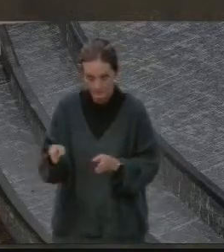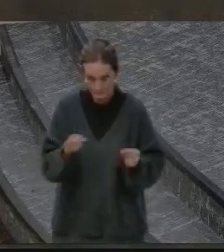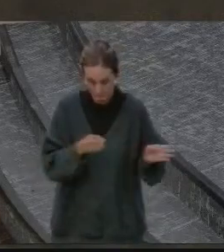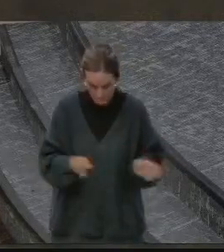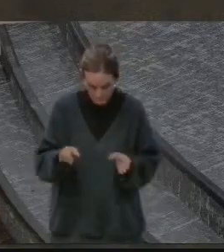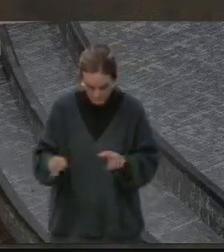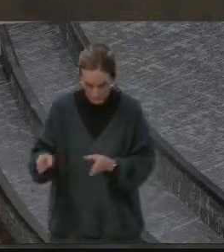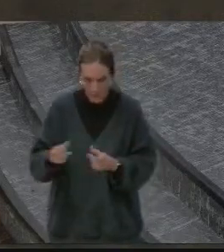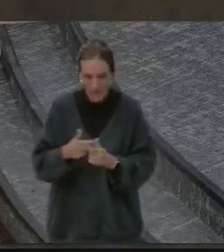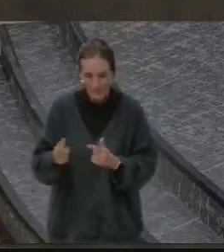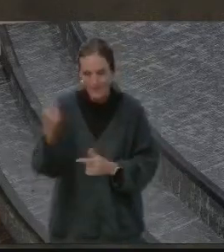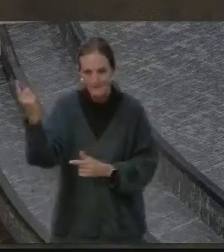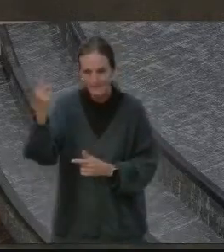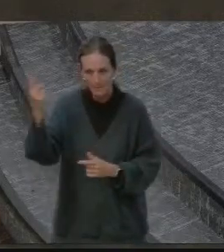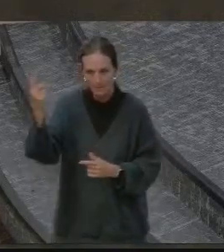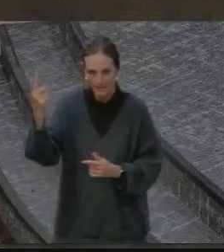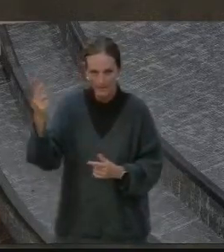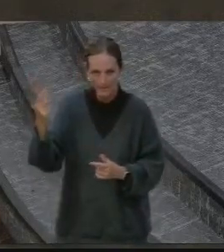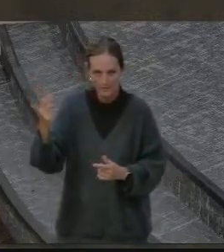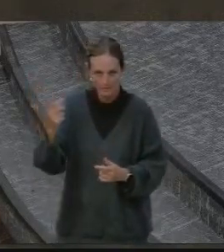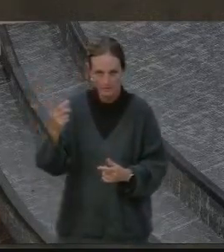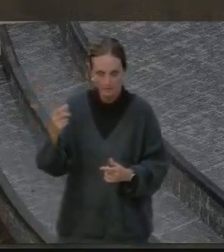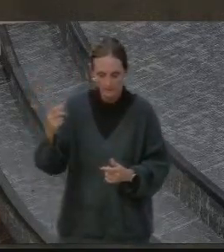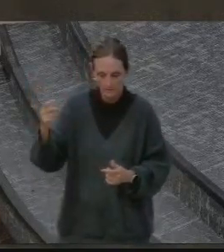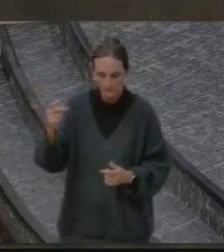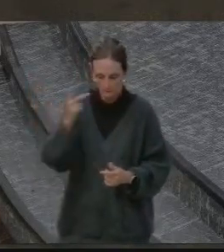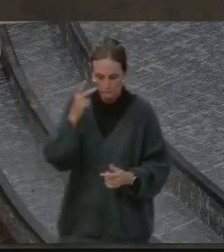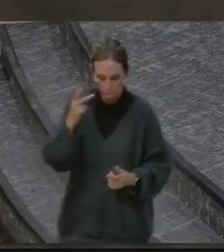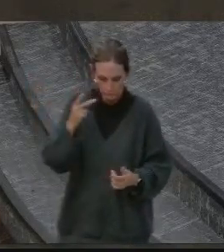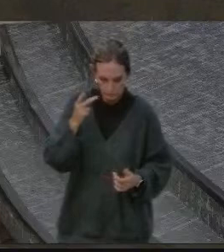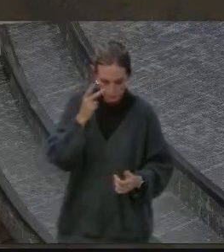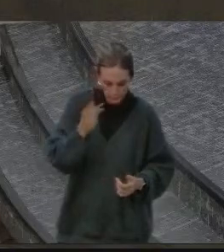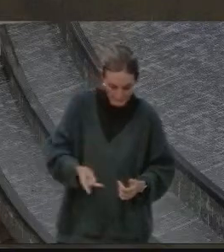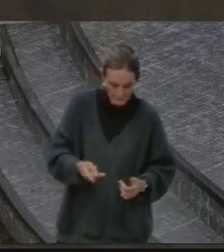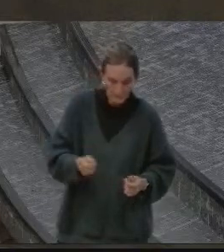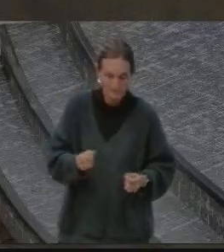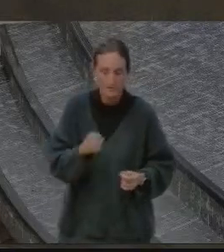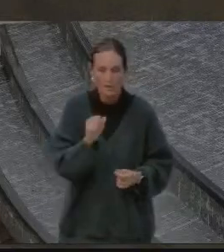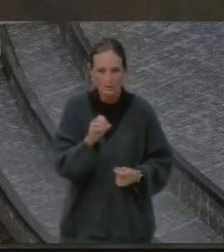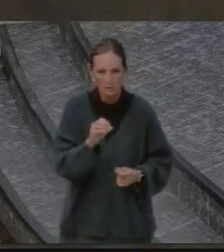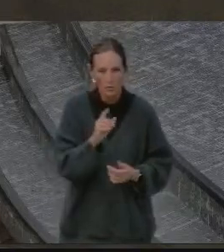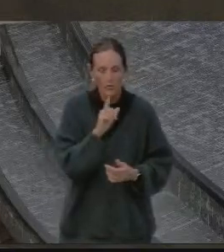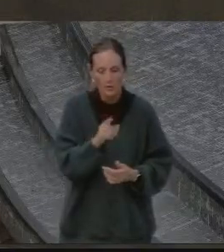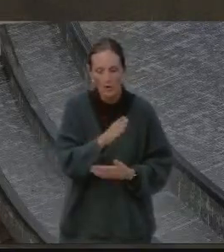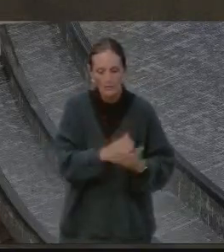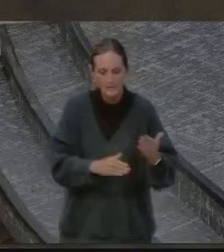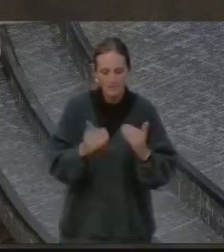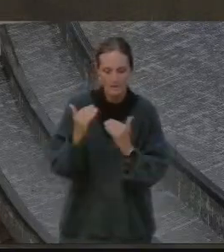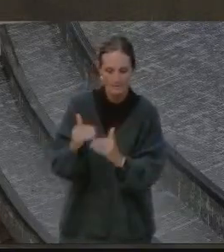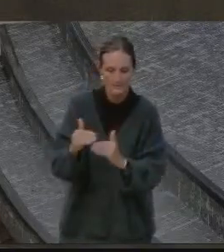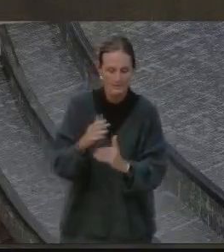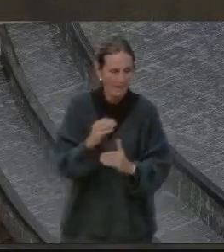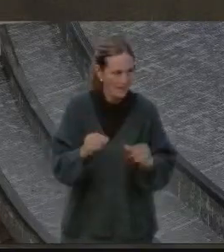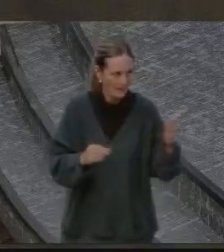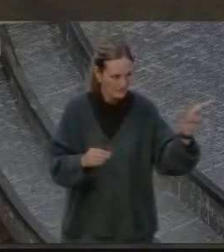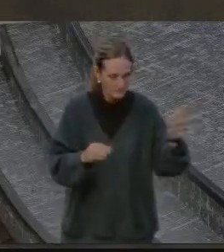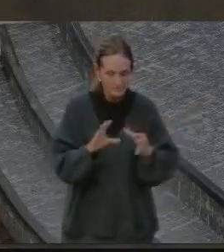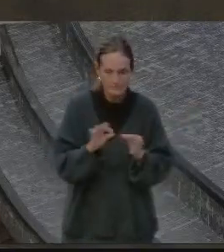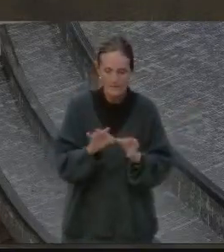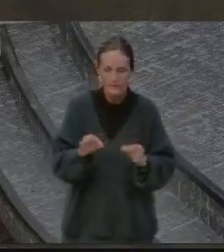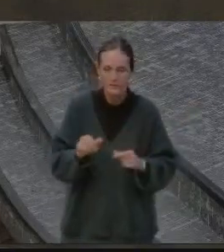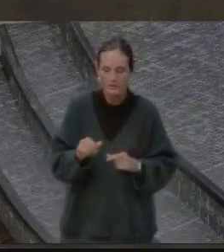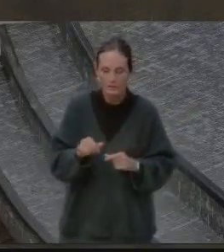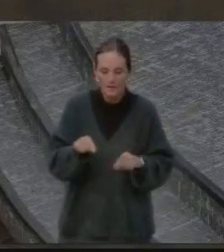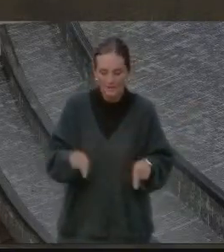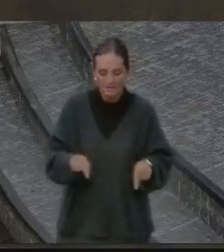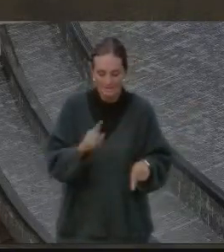see that work, right? Because I think sometimes there are limitations, and this is sort of related to what Dr. Maddox mentioned, right? If this